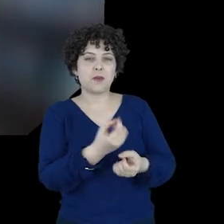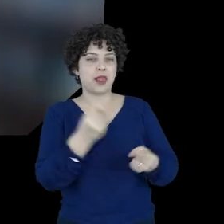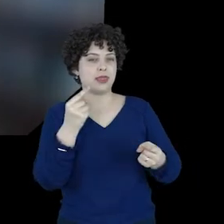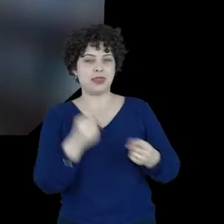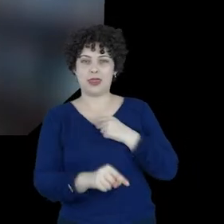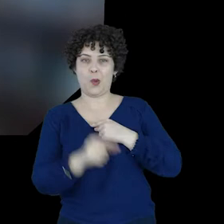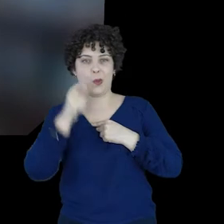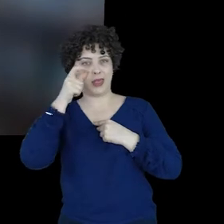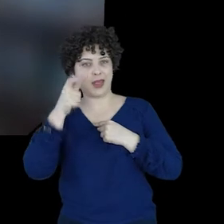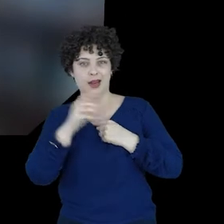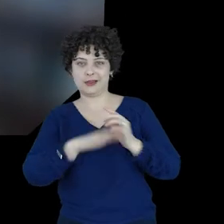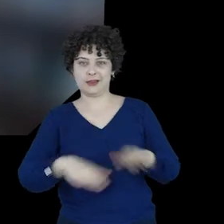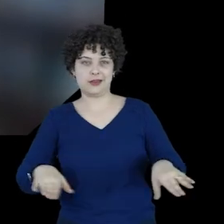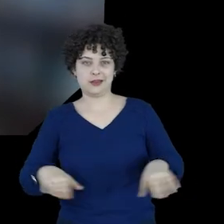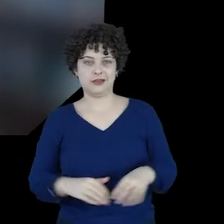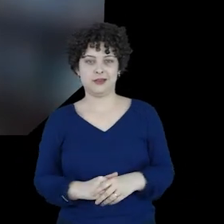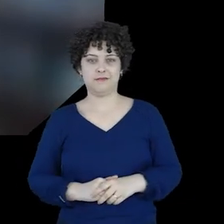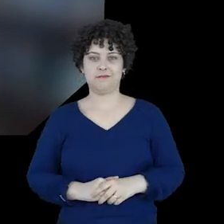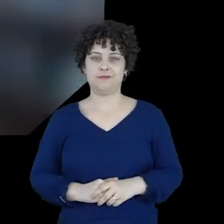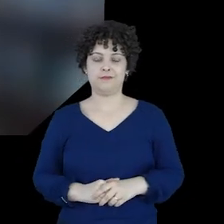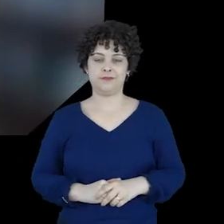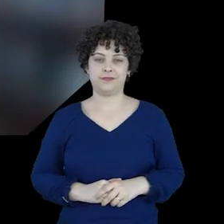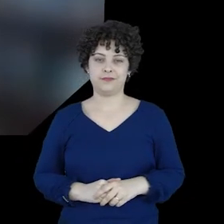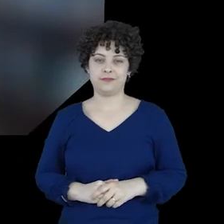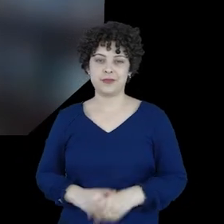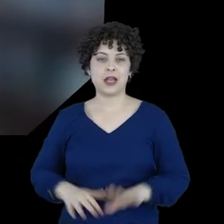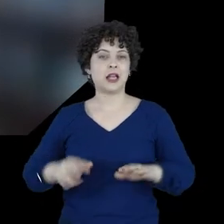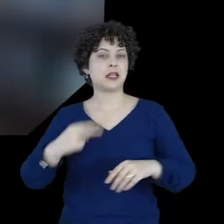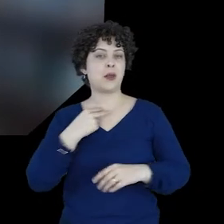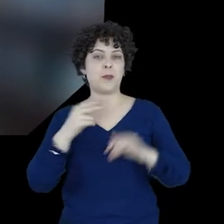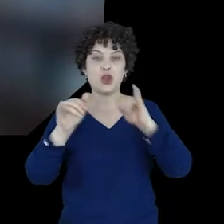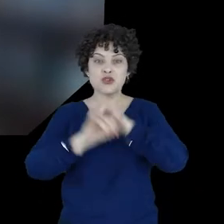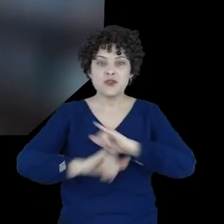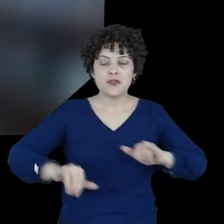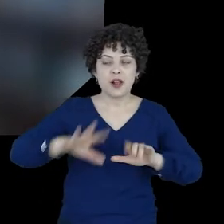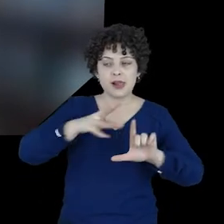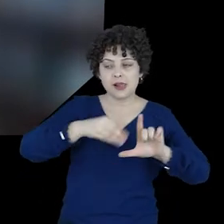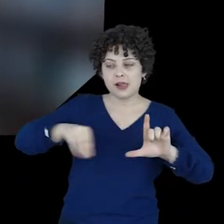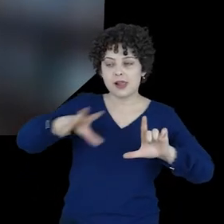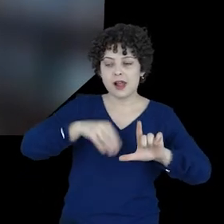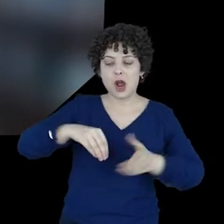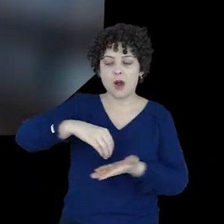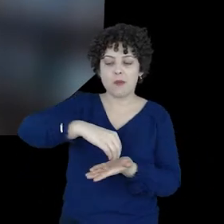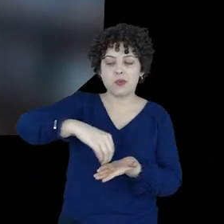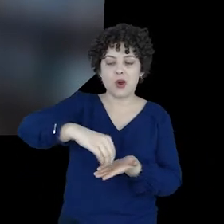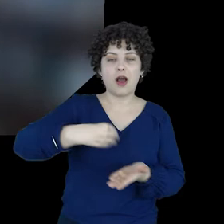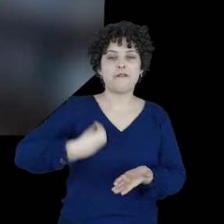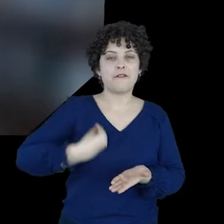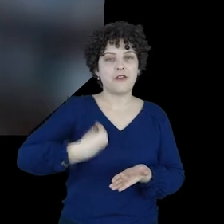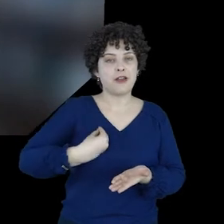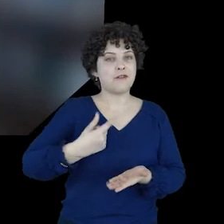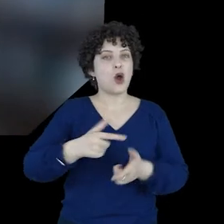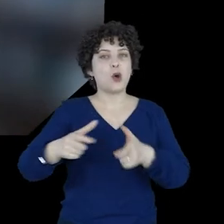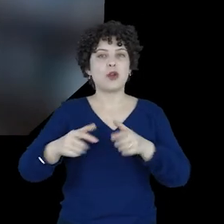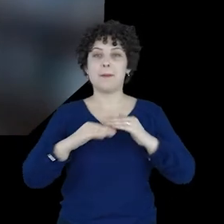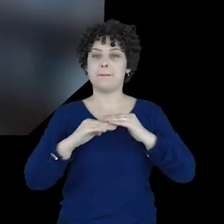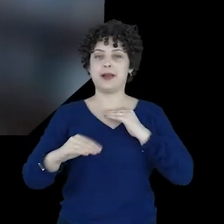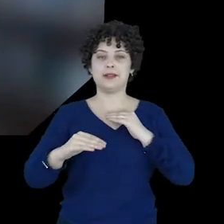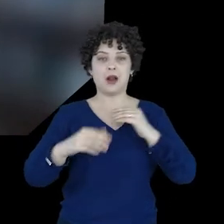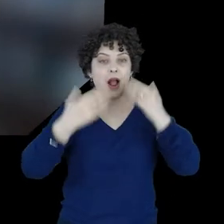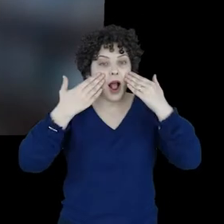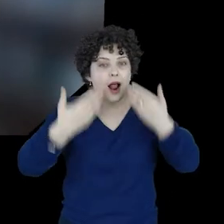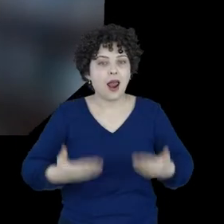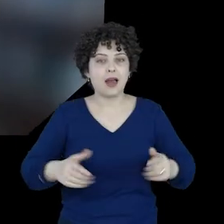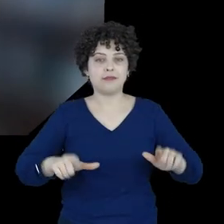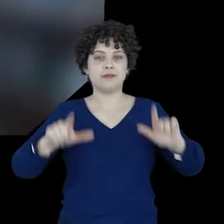not in children's best interests. They mustn't broadcast or share a child's location by default, and they must indicate